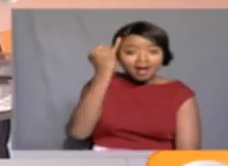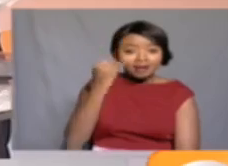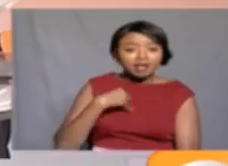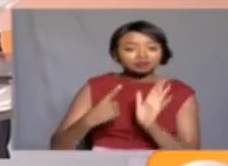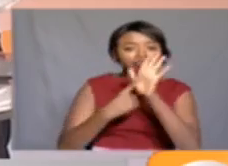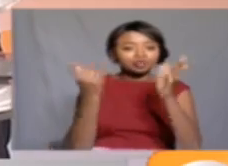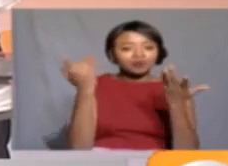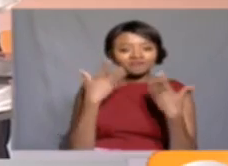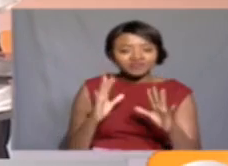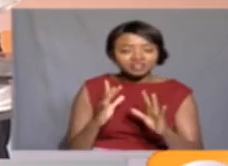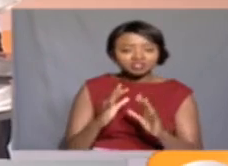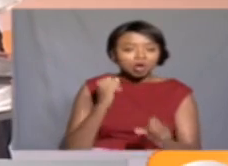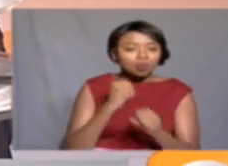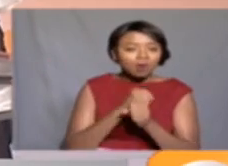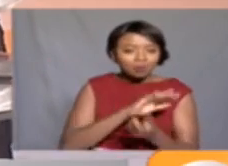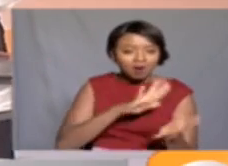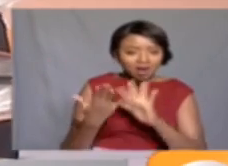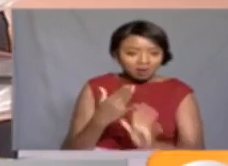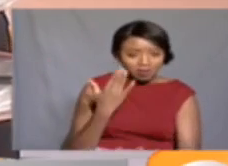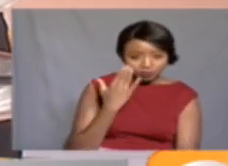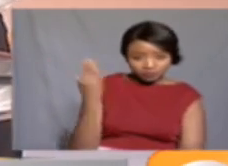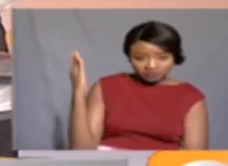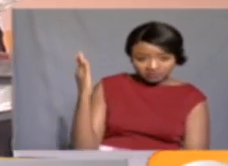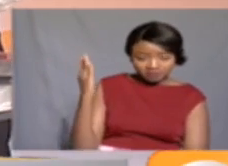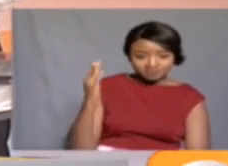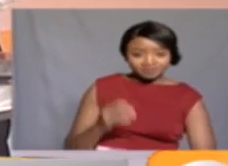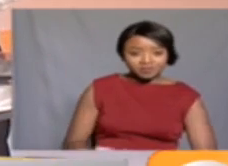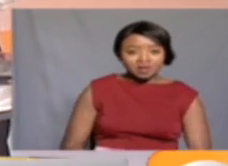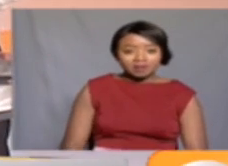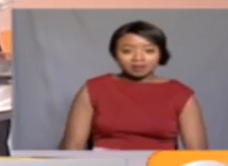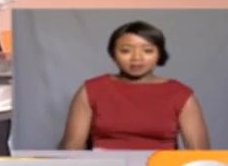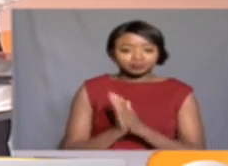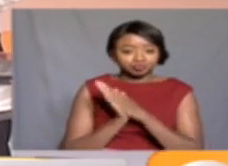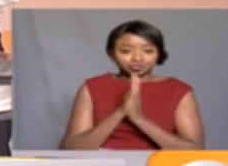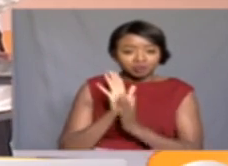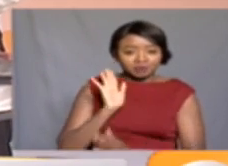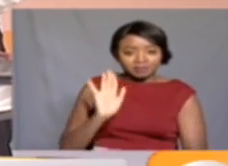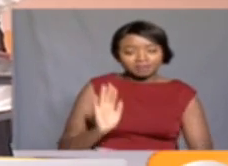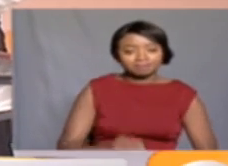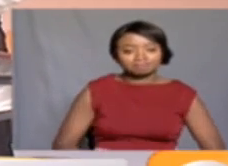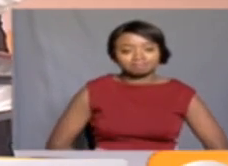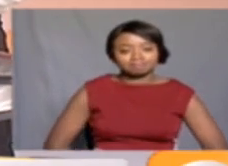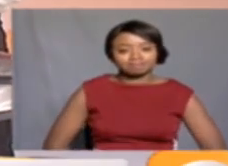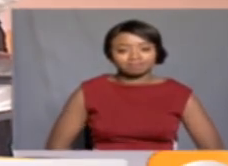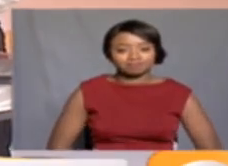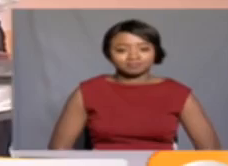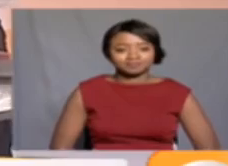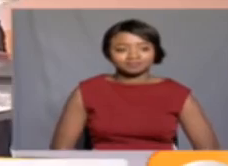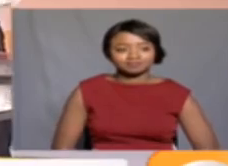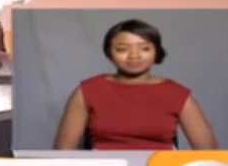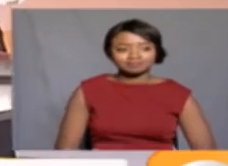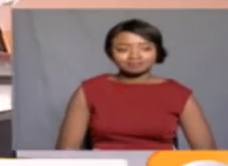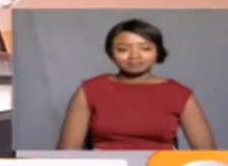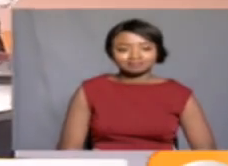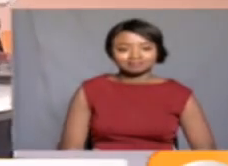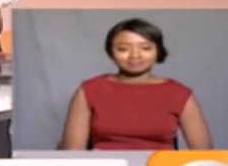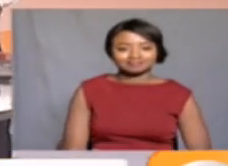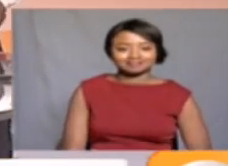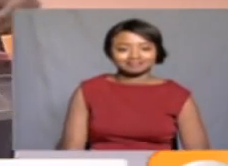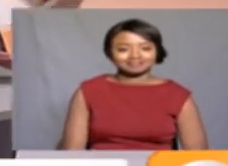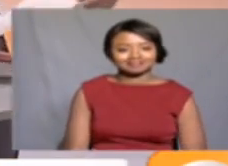demonstrated how it works to our reporter, Natalie Beck, and this is his story. A man on fire. Man on fire. Take a